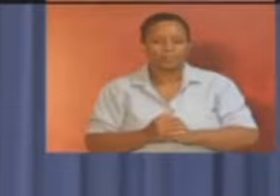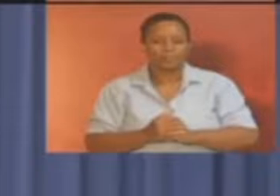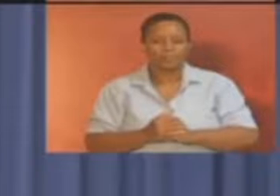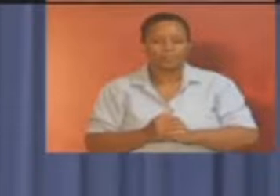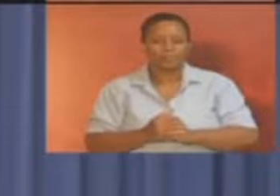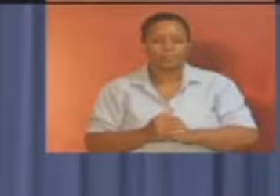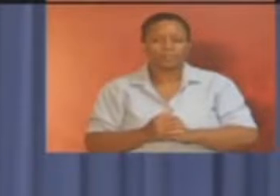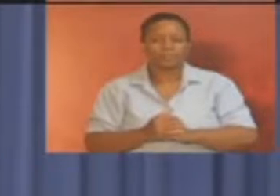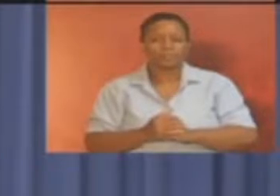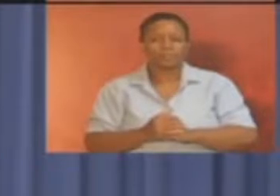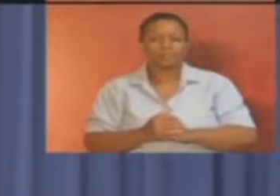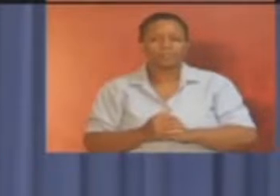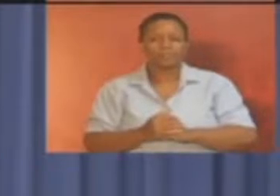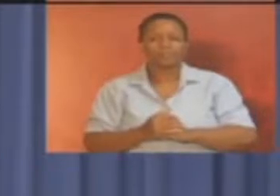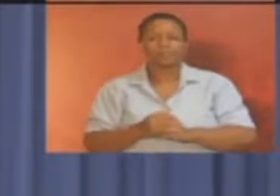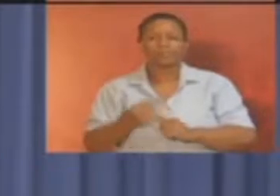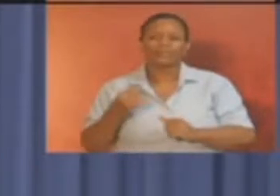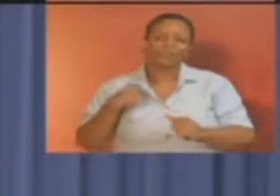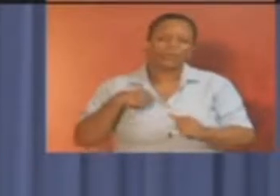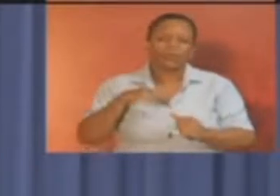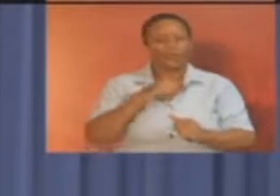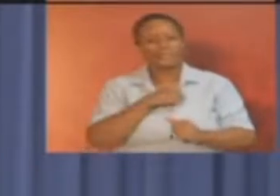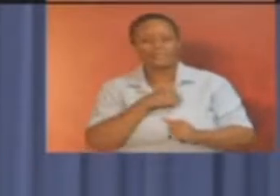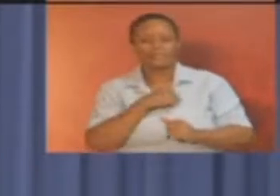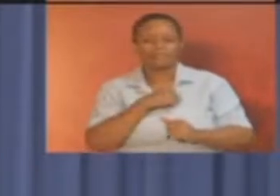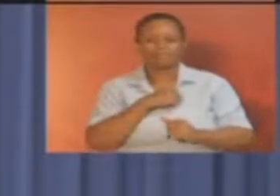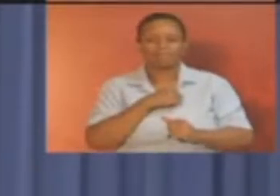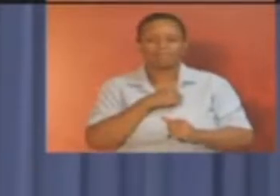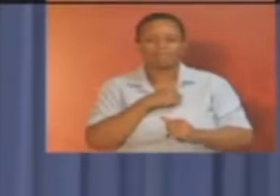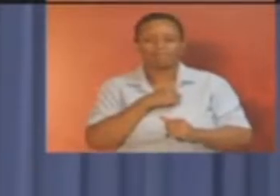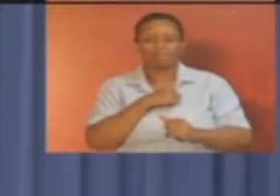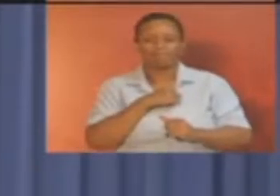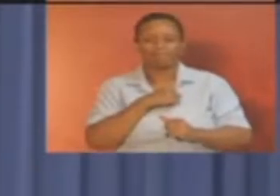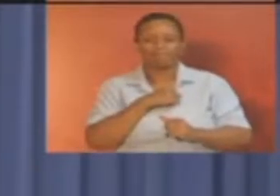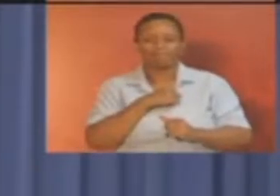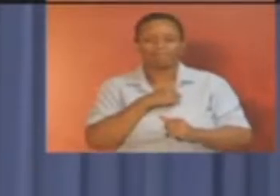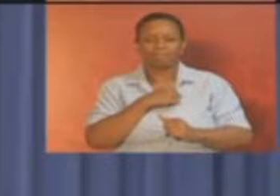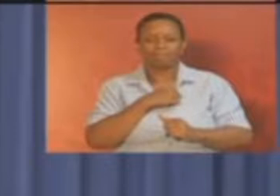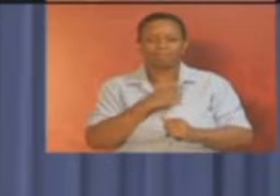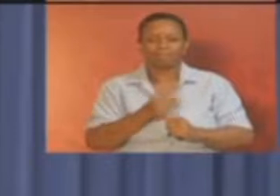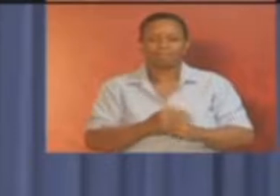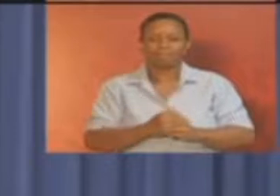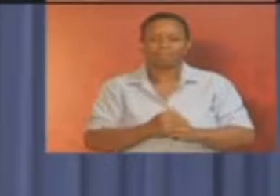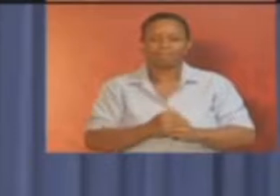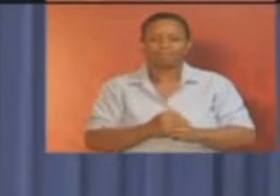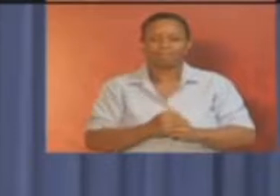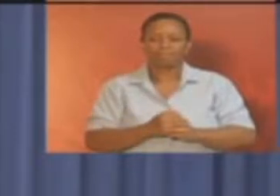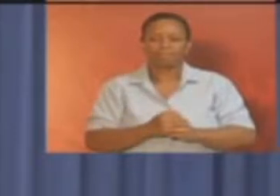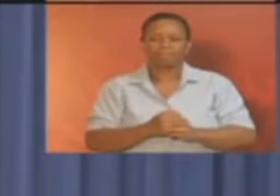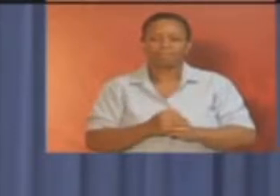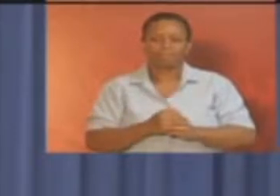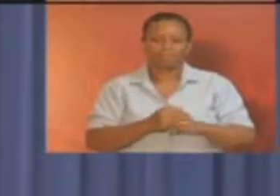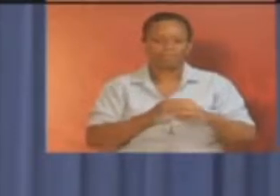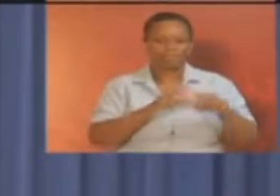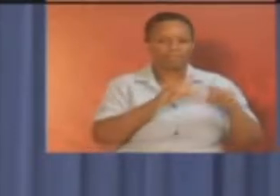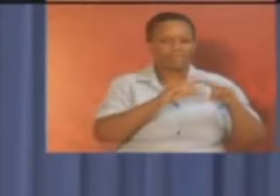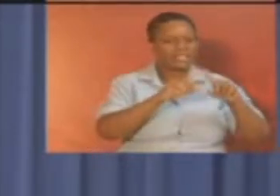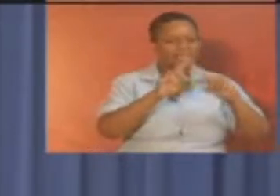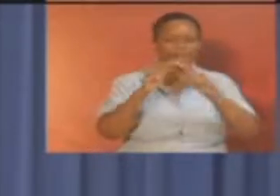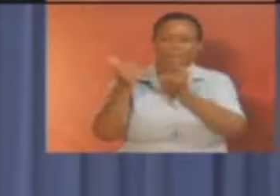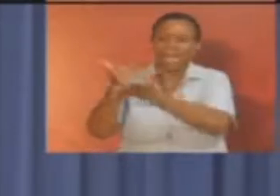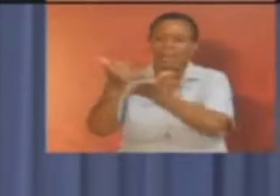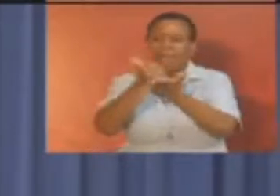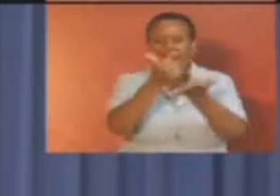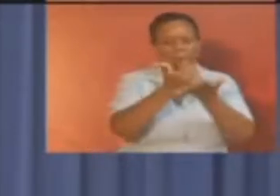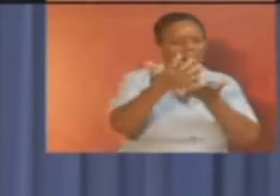we would marshal resources from wherever they are available to us. I mentioned